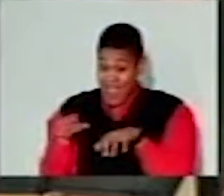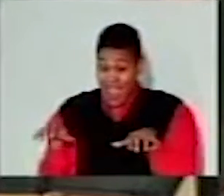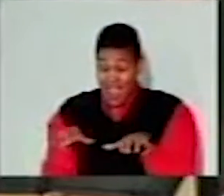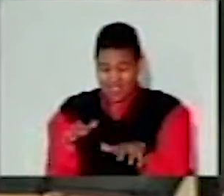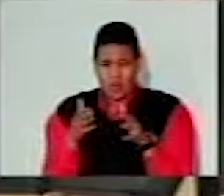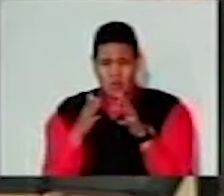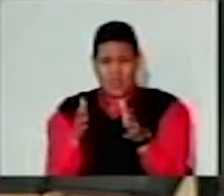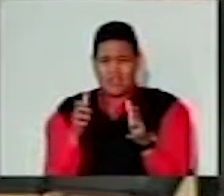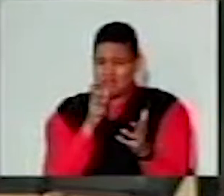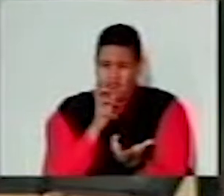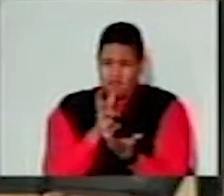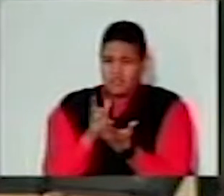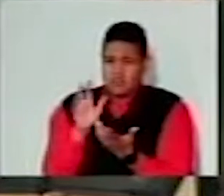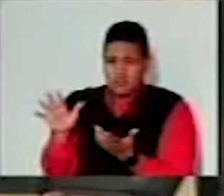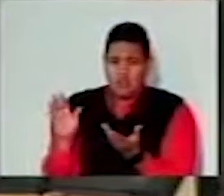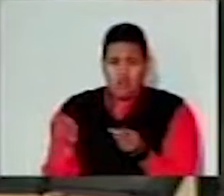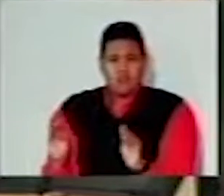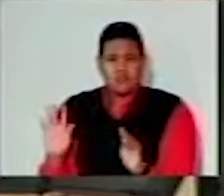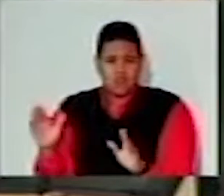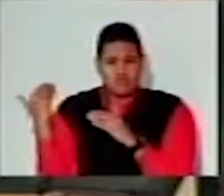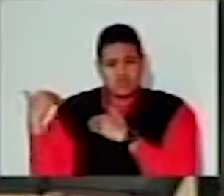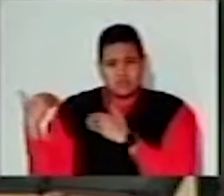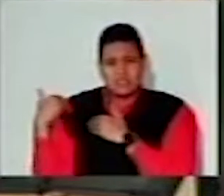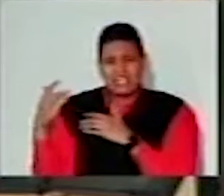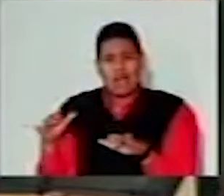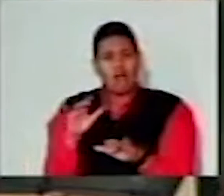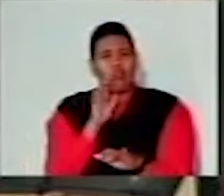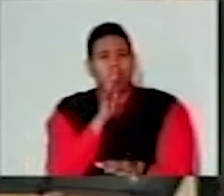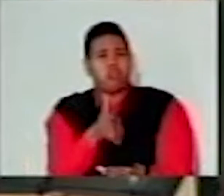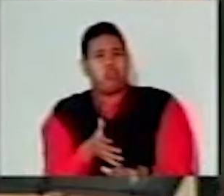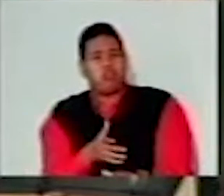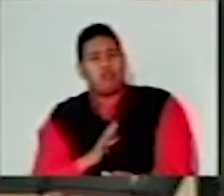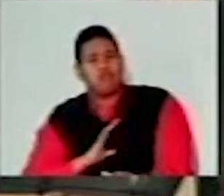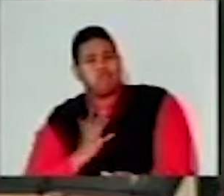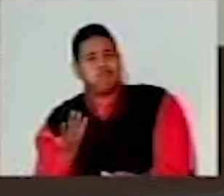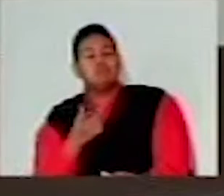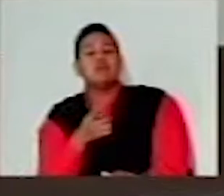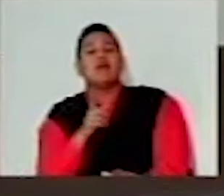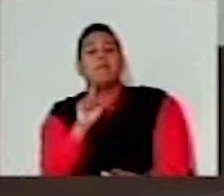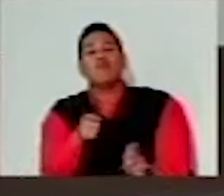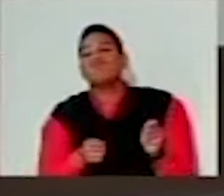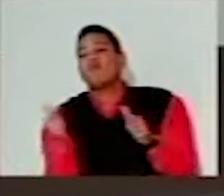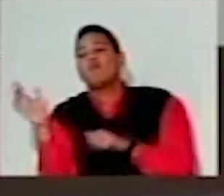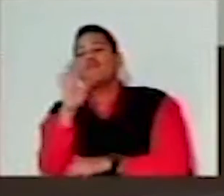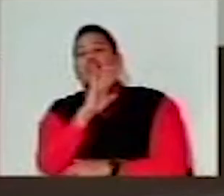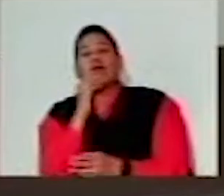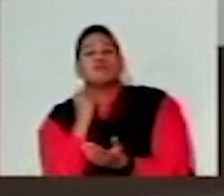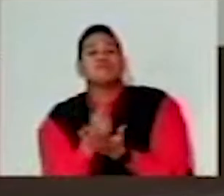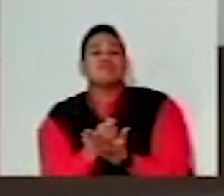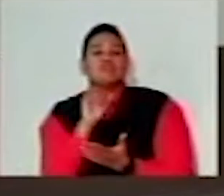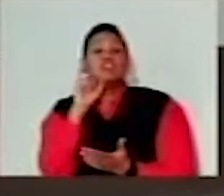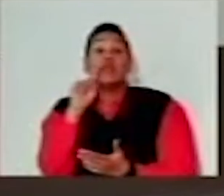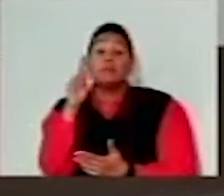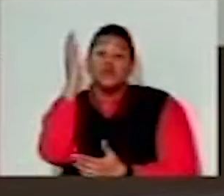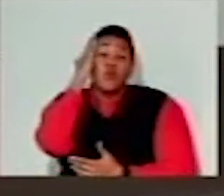a manner not befitting their office, then their seal must be removed. And the JPs are aware of that. But, Mr.